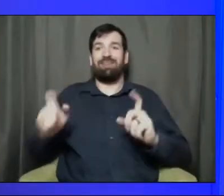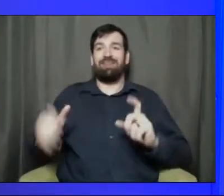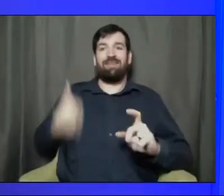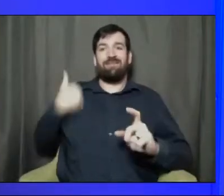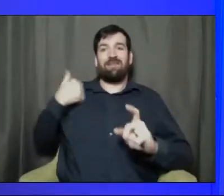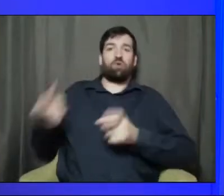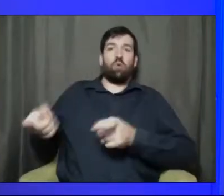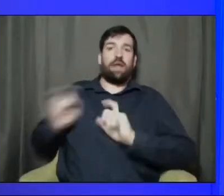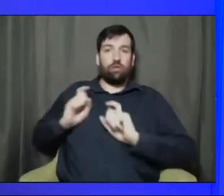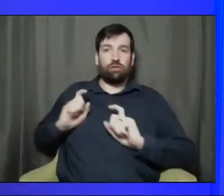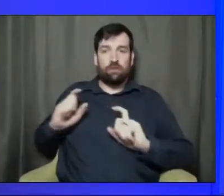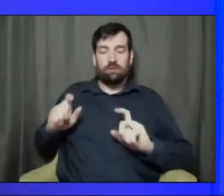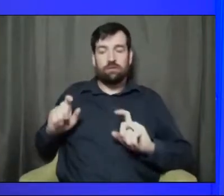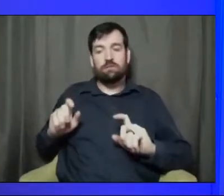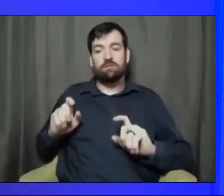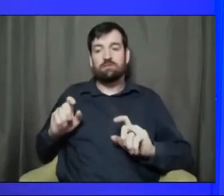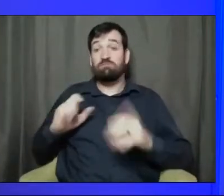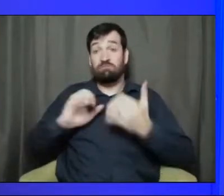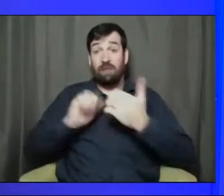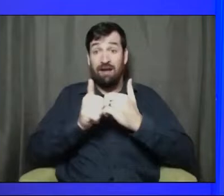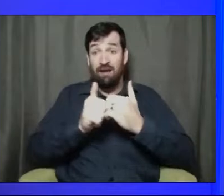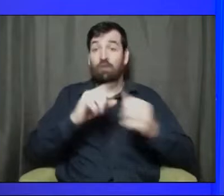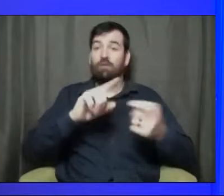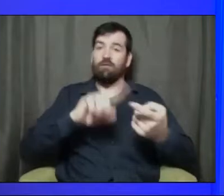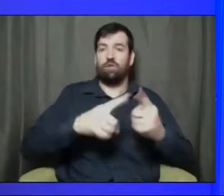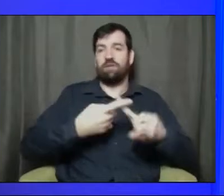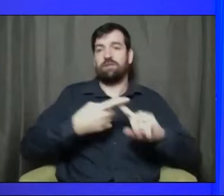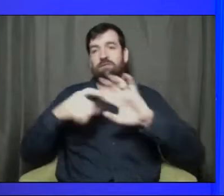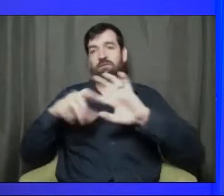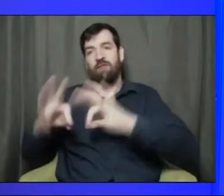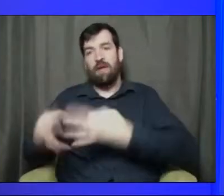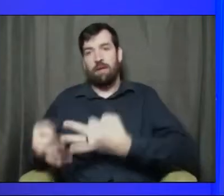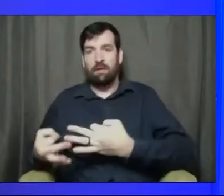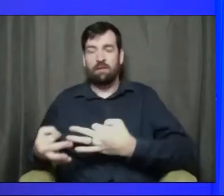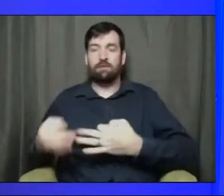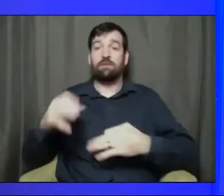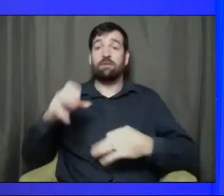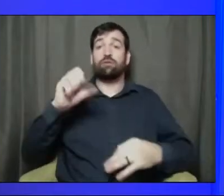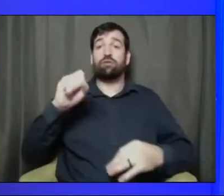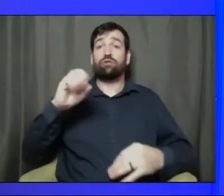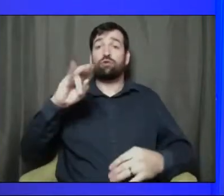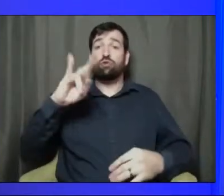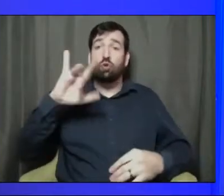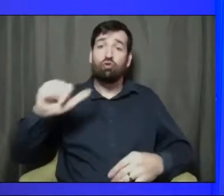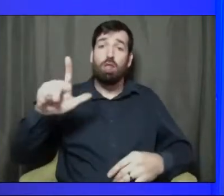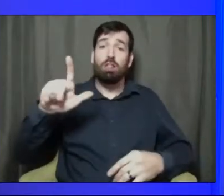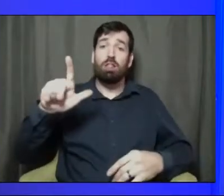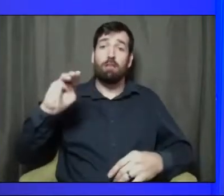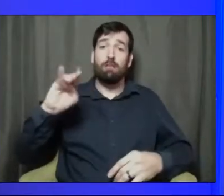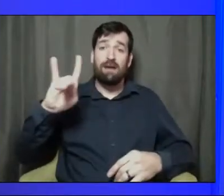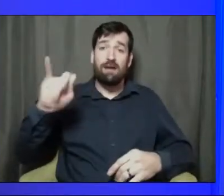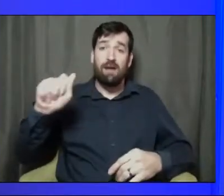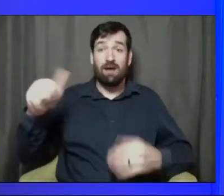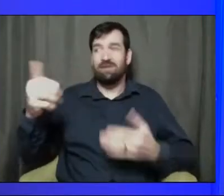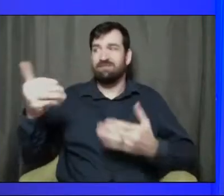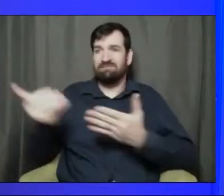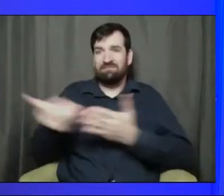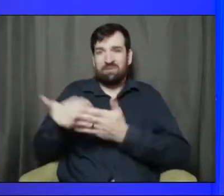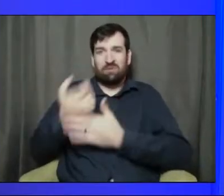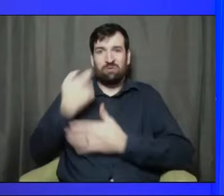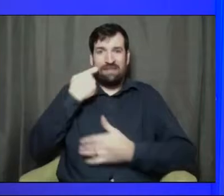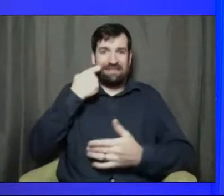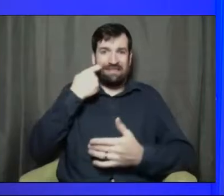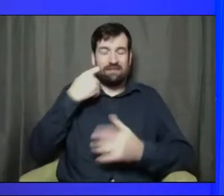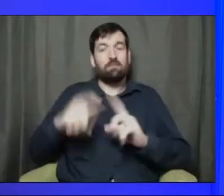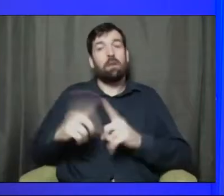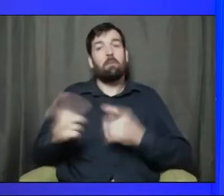find donors through friends and family. Social media has become a more recent avenue, but still the majority of donors are